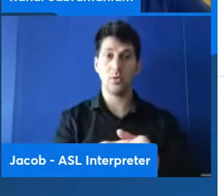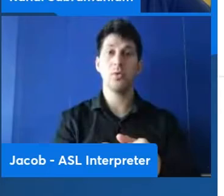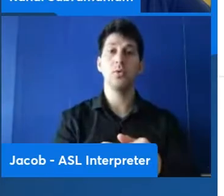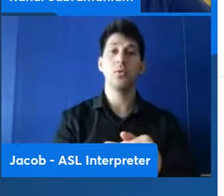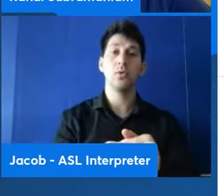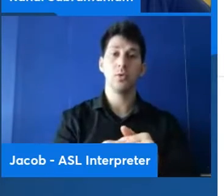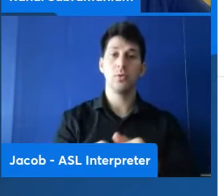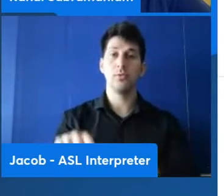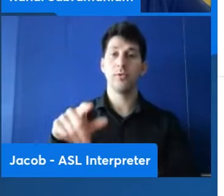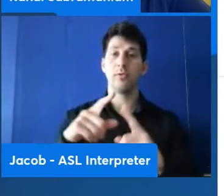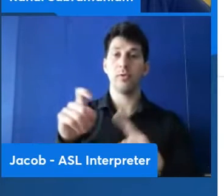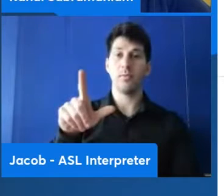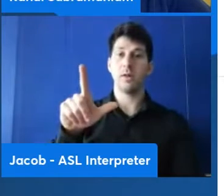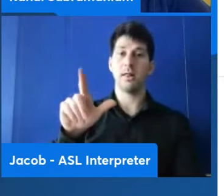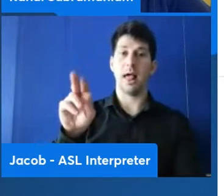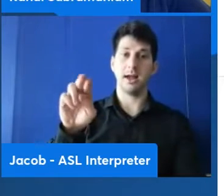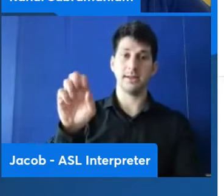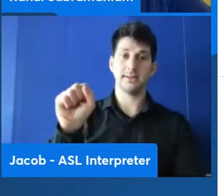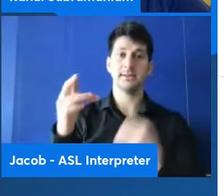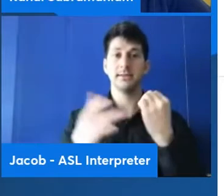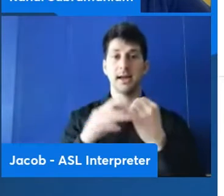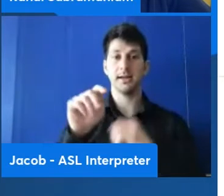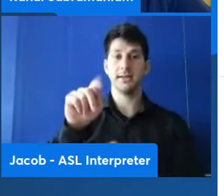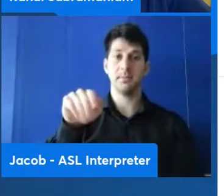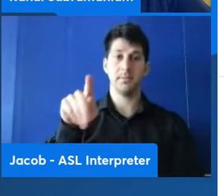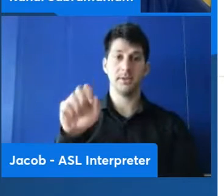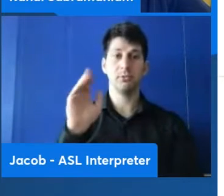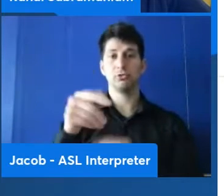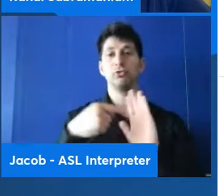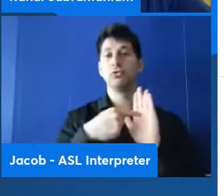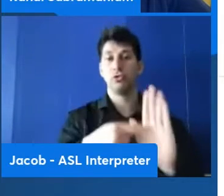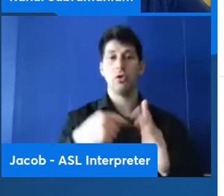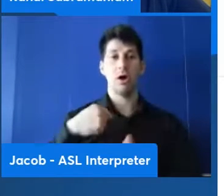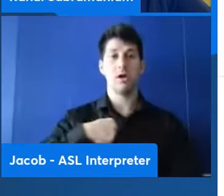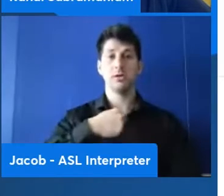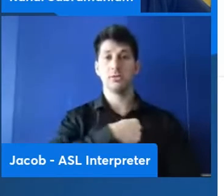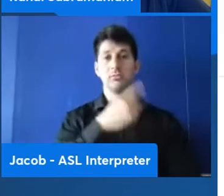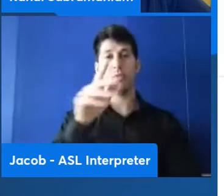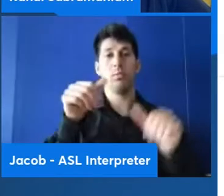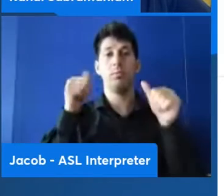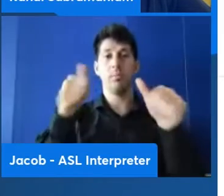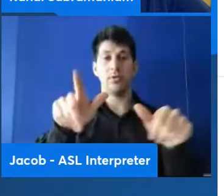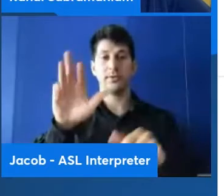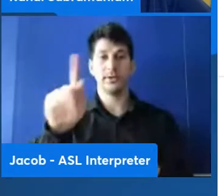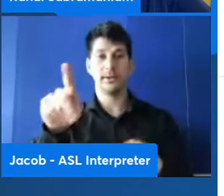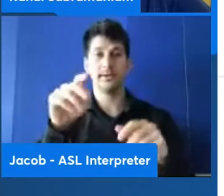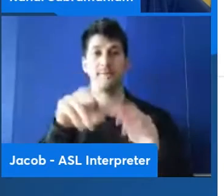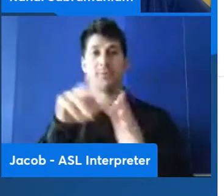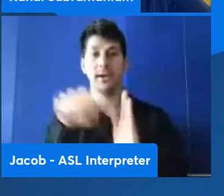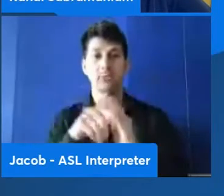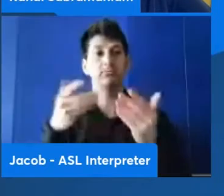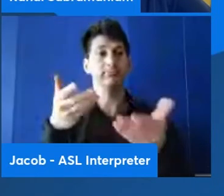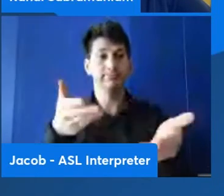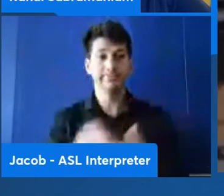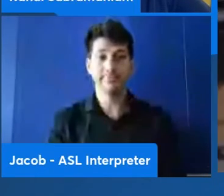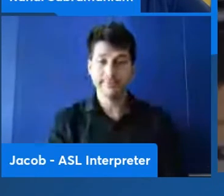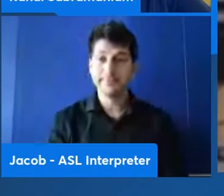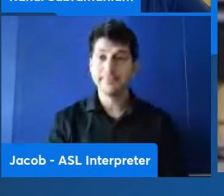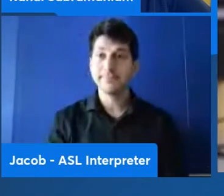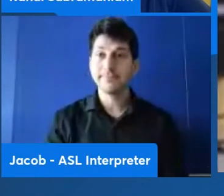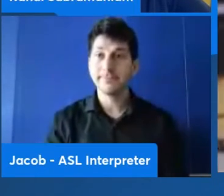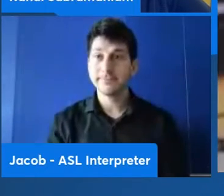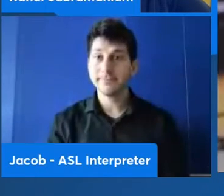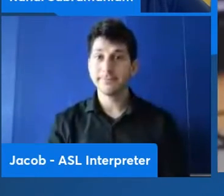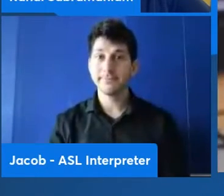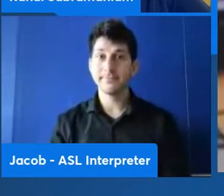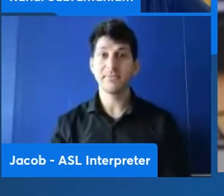Linus from Linus Tech Tips, and he's going to show us, and I'll post the link to his video. But let's have a look. This is the